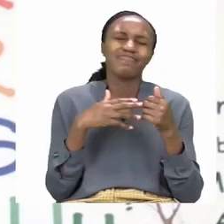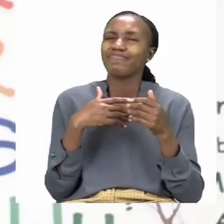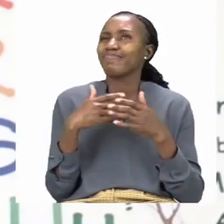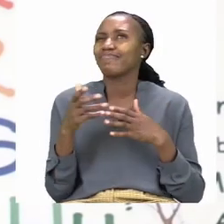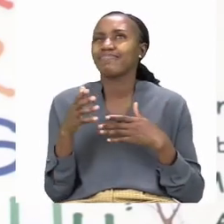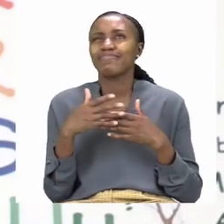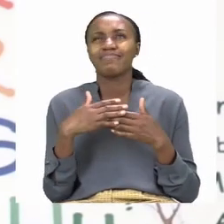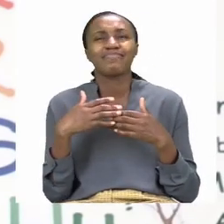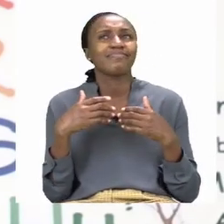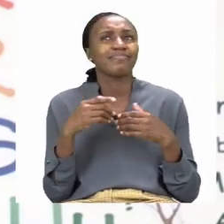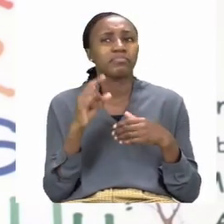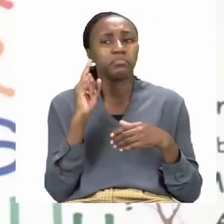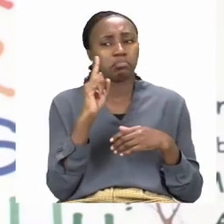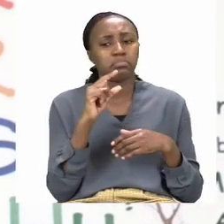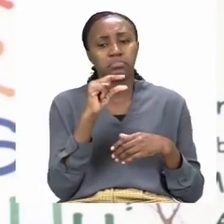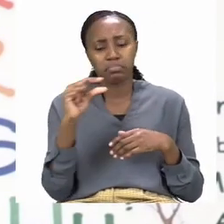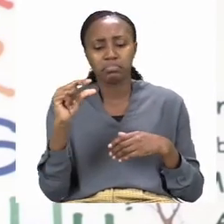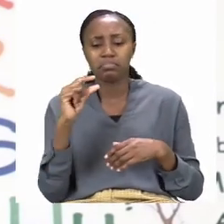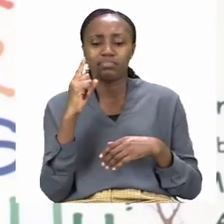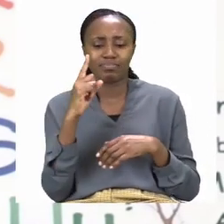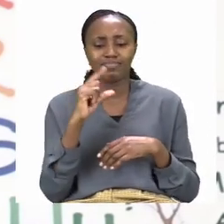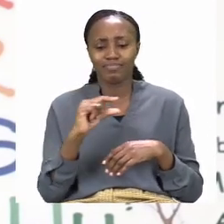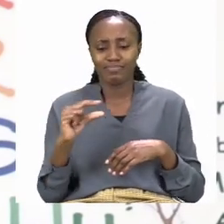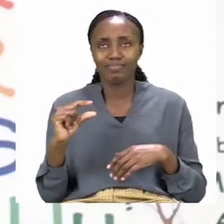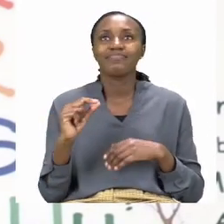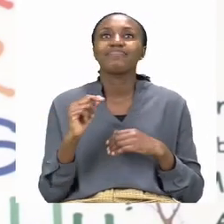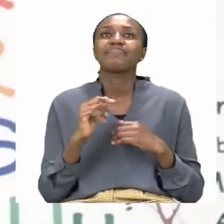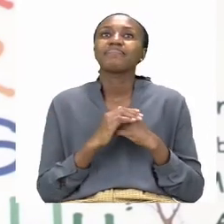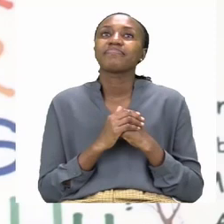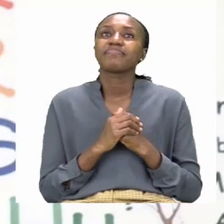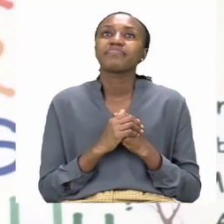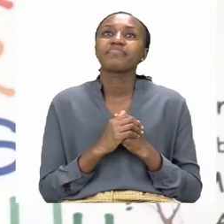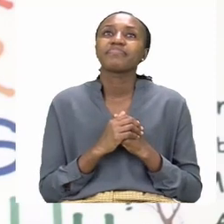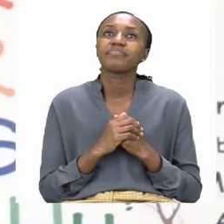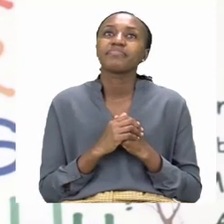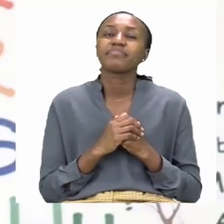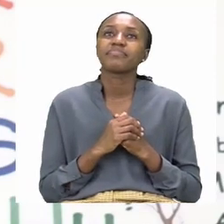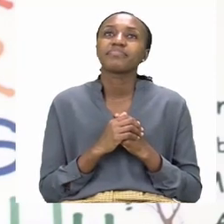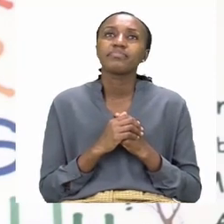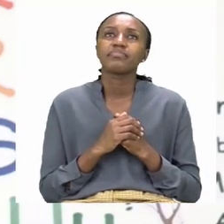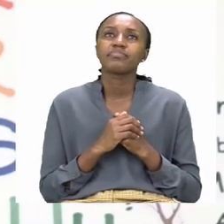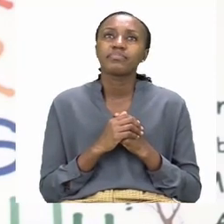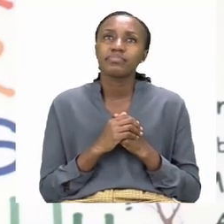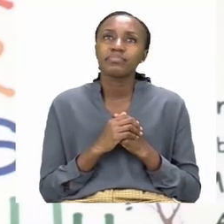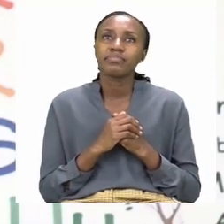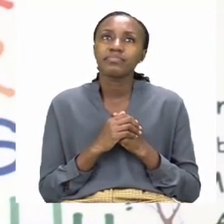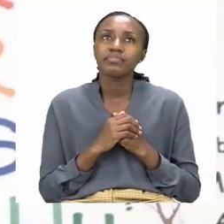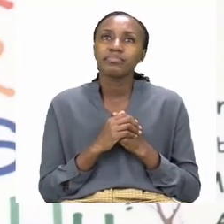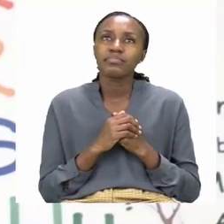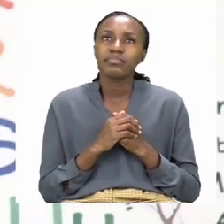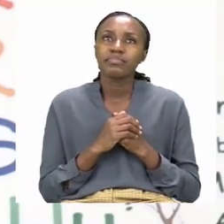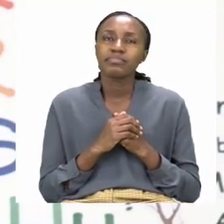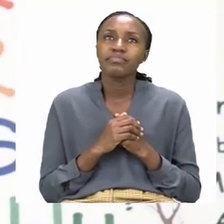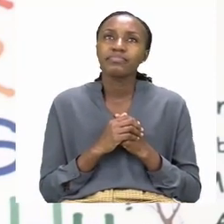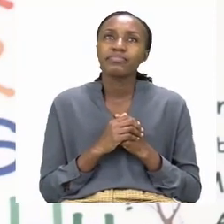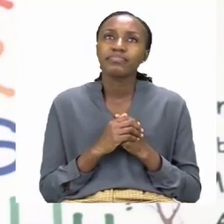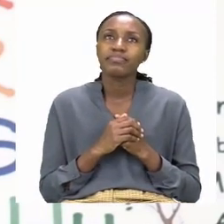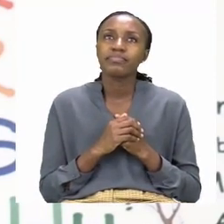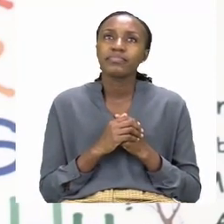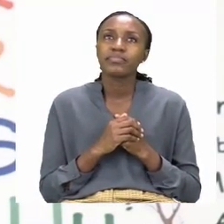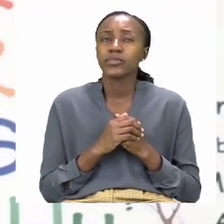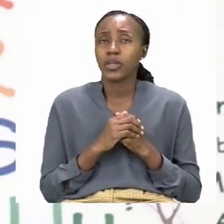make one sentence for each sight word. Now let's quickly look at my sentence. It